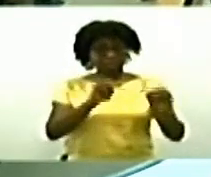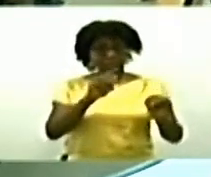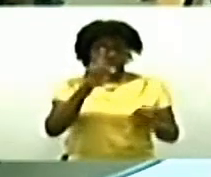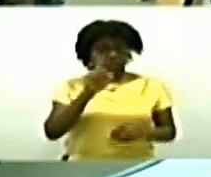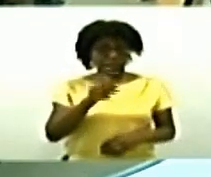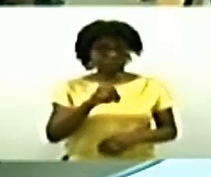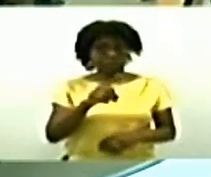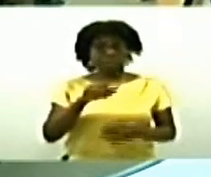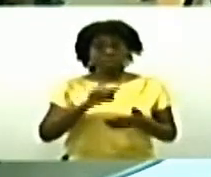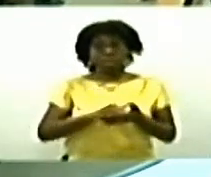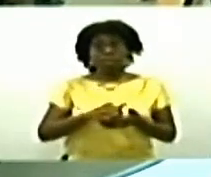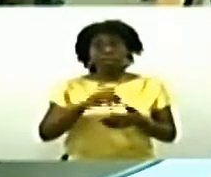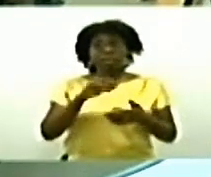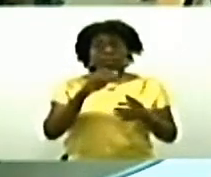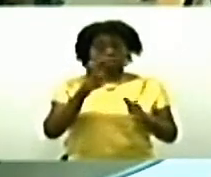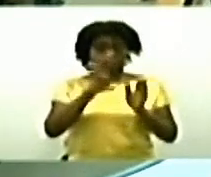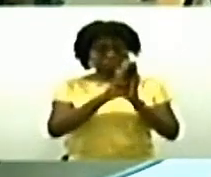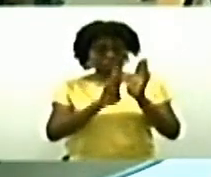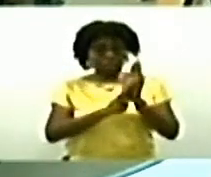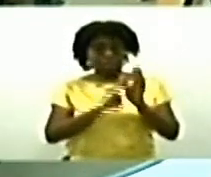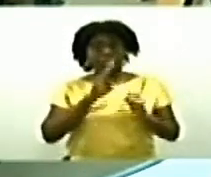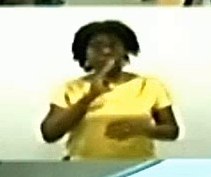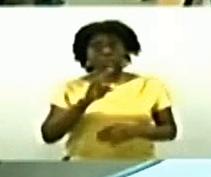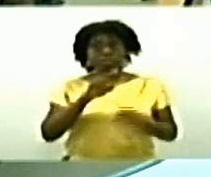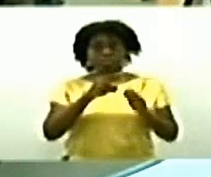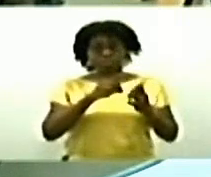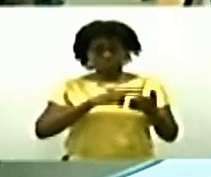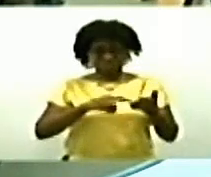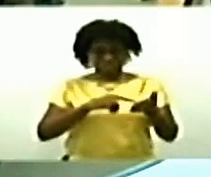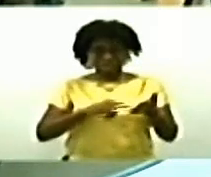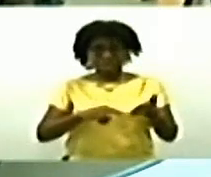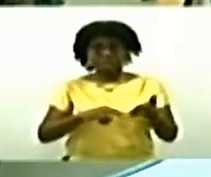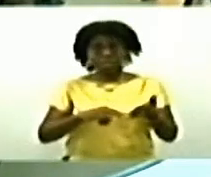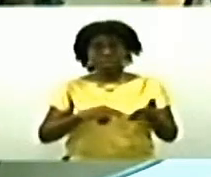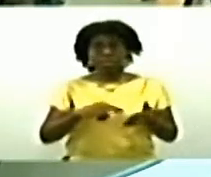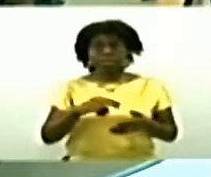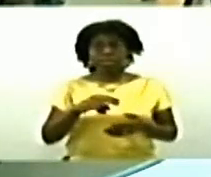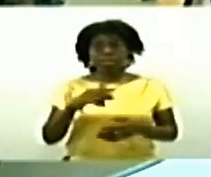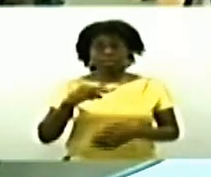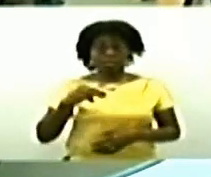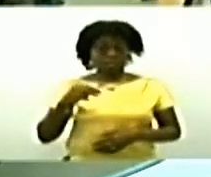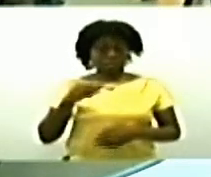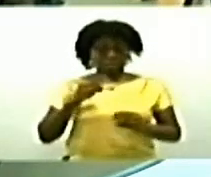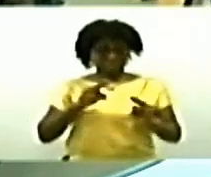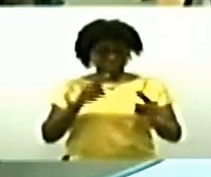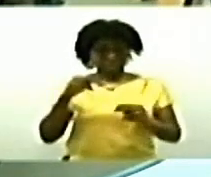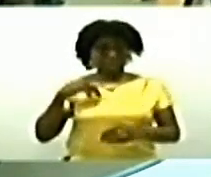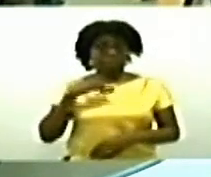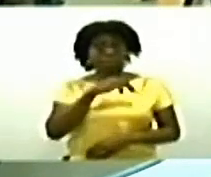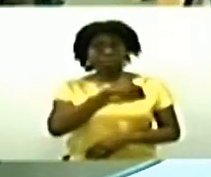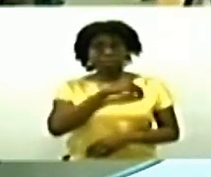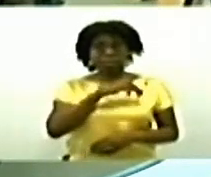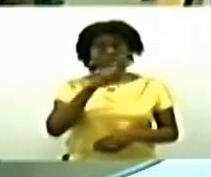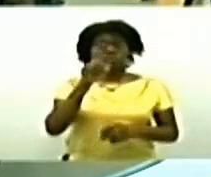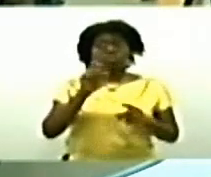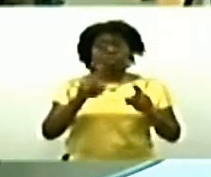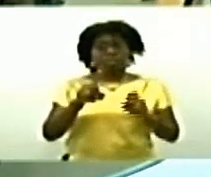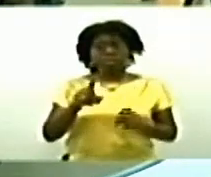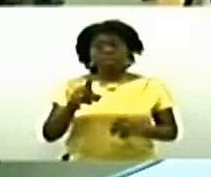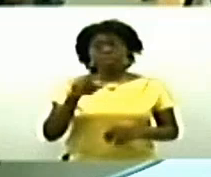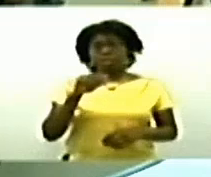that the bill be ready third time. Honorable members, the question is that the bill be ready third time and